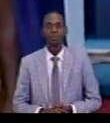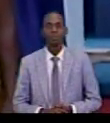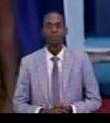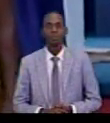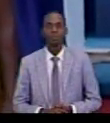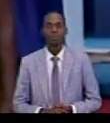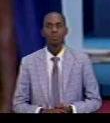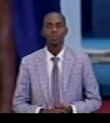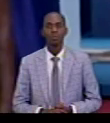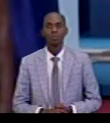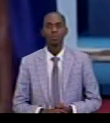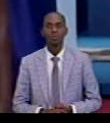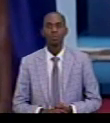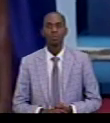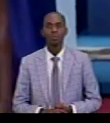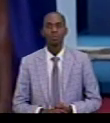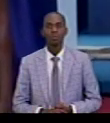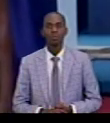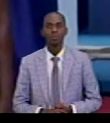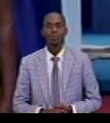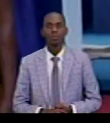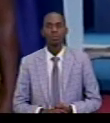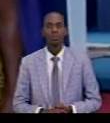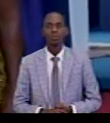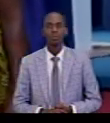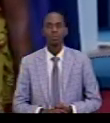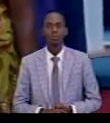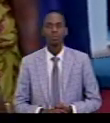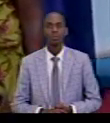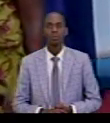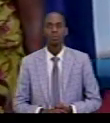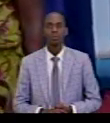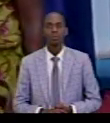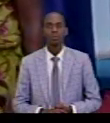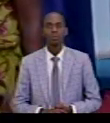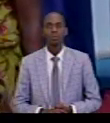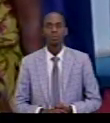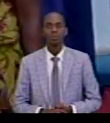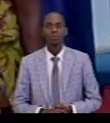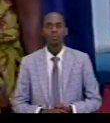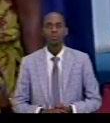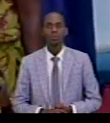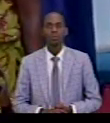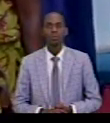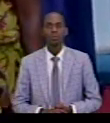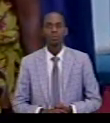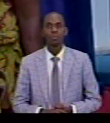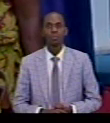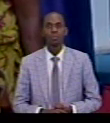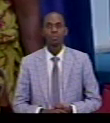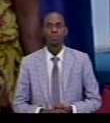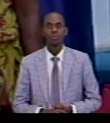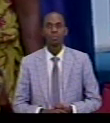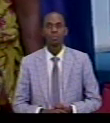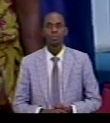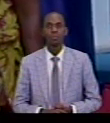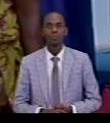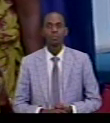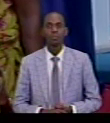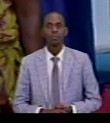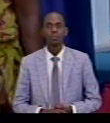Nous avons Madame Yaovi Adjo, 60 ans, qui a un